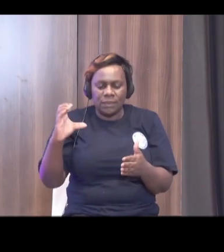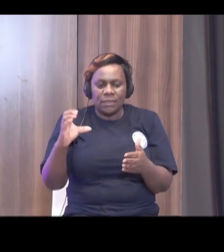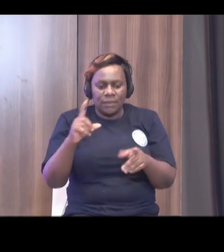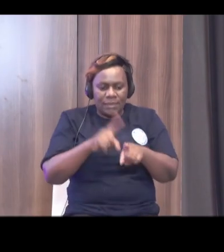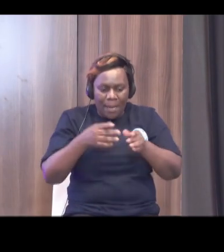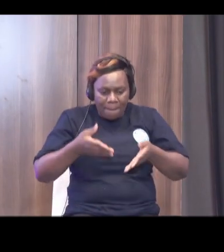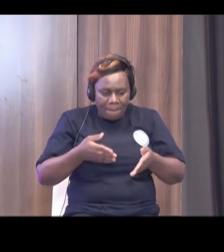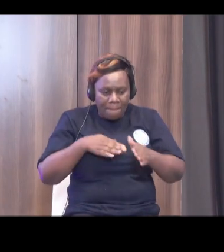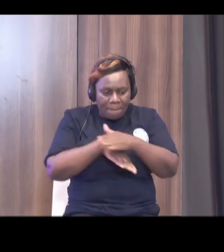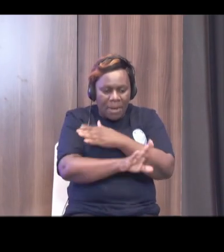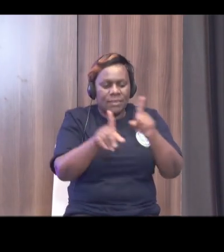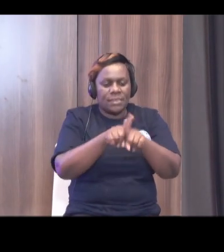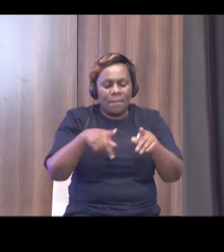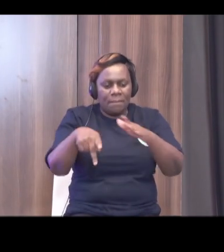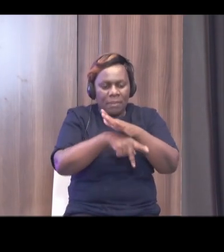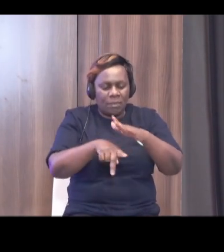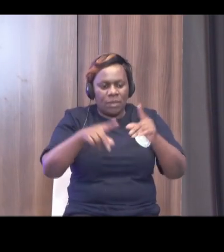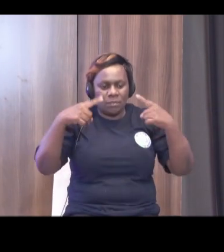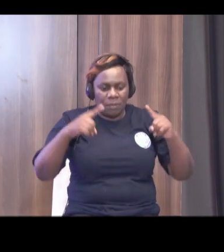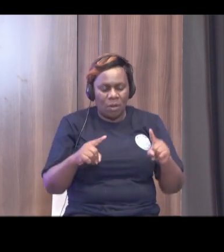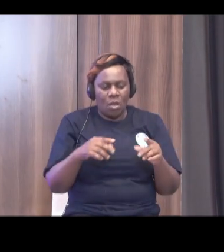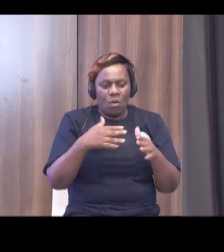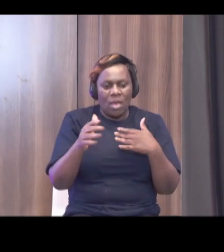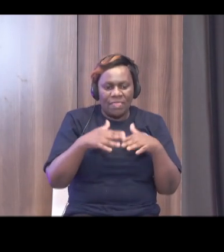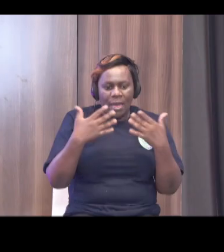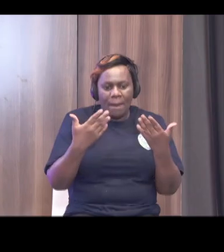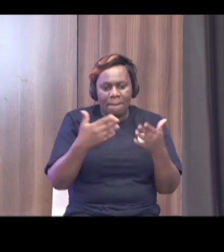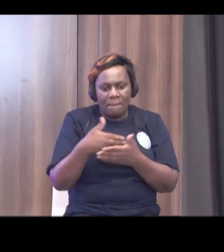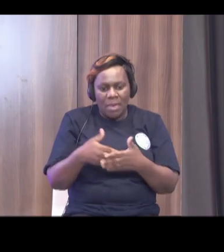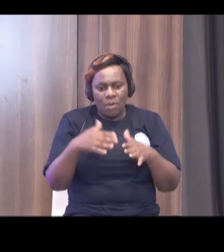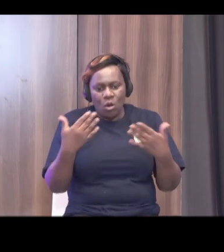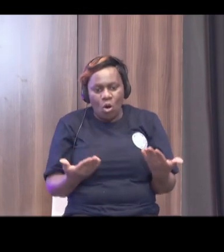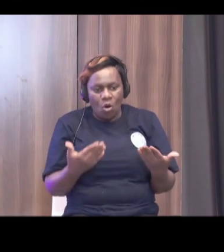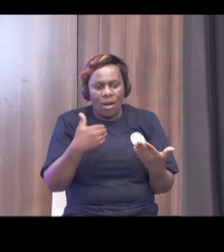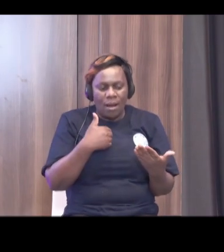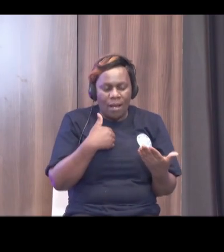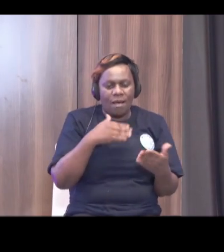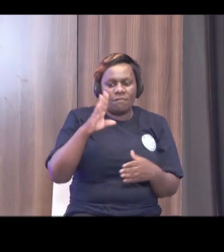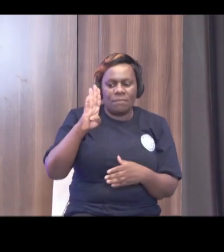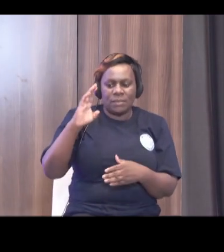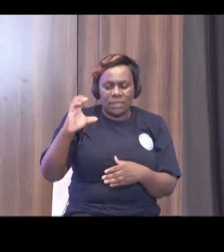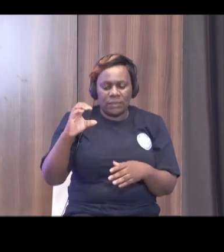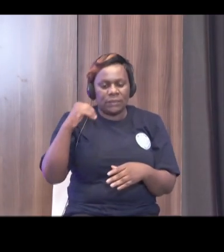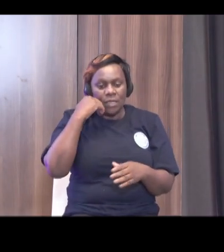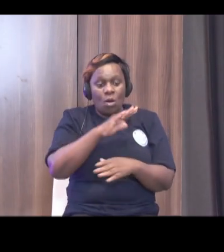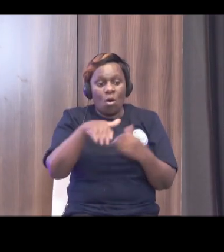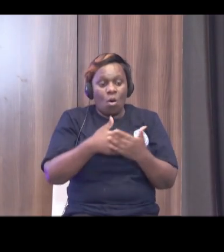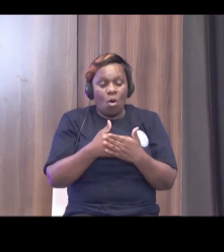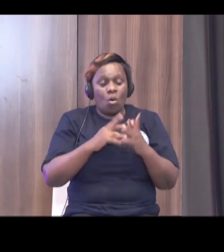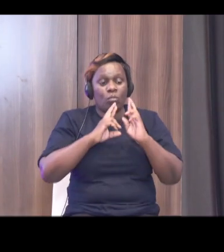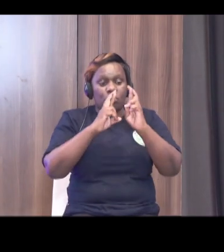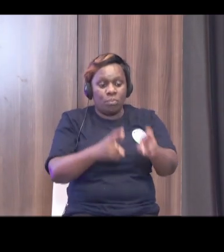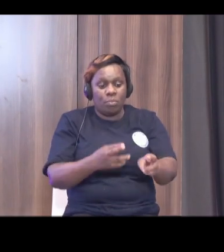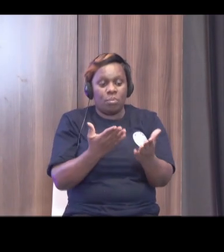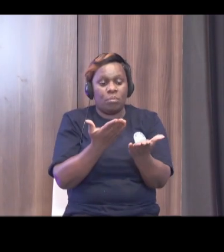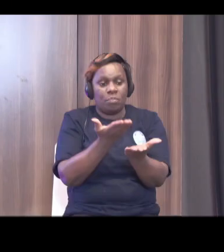birth, and the primary outcome measure is whether or not the baby got invasive group B strep disease. And all of the results that I